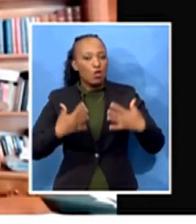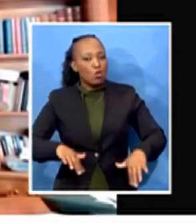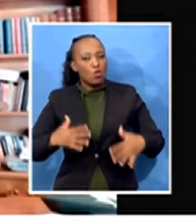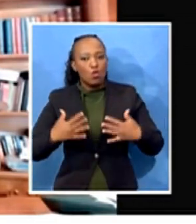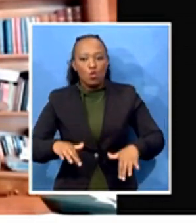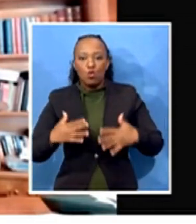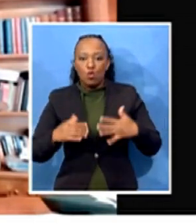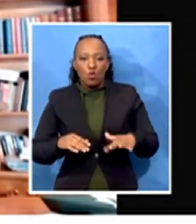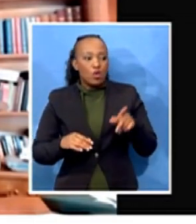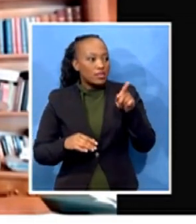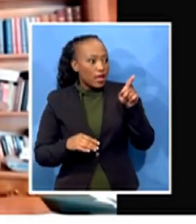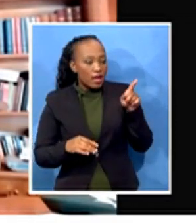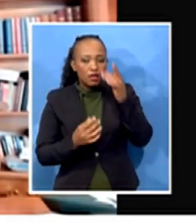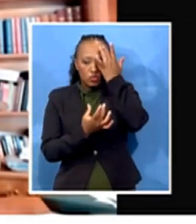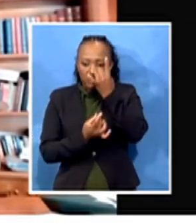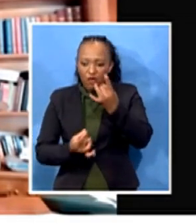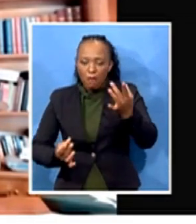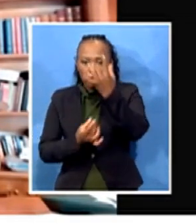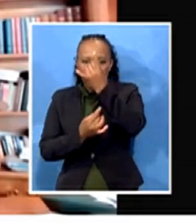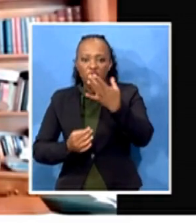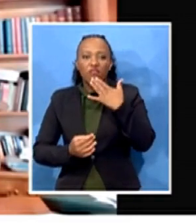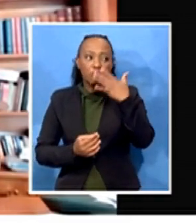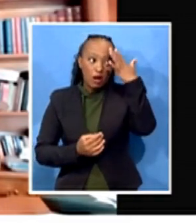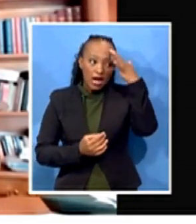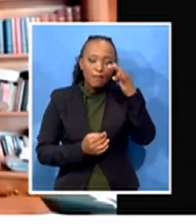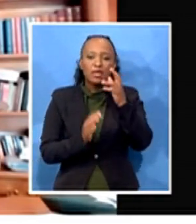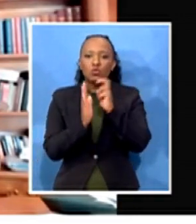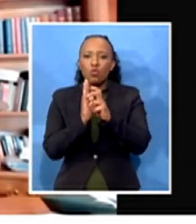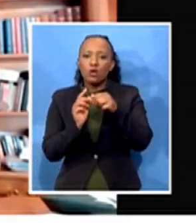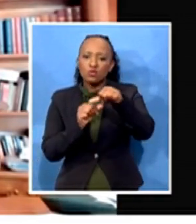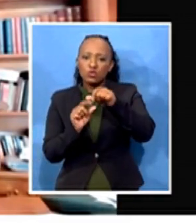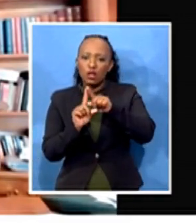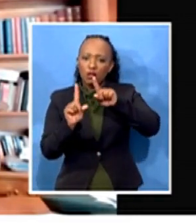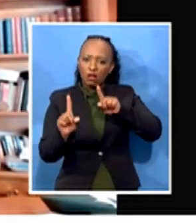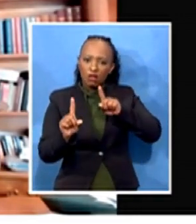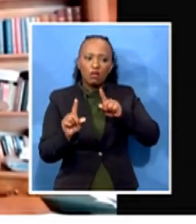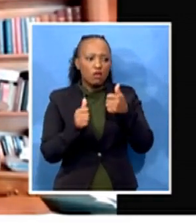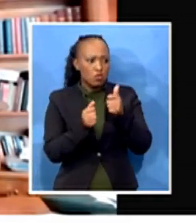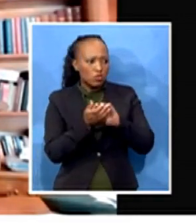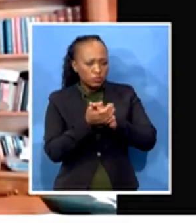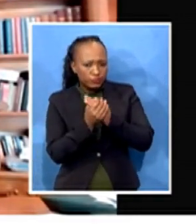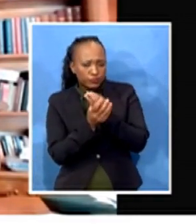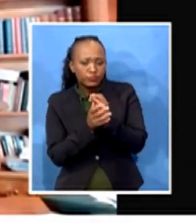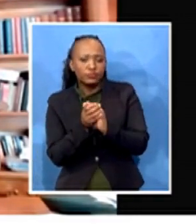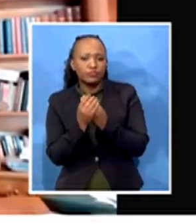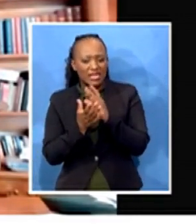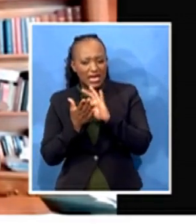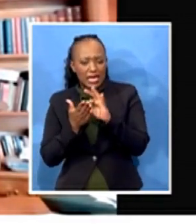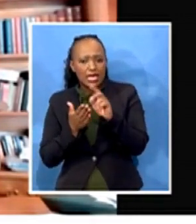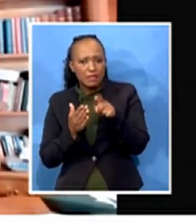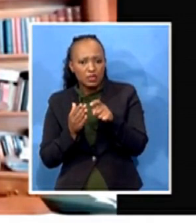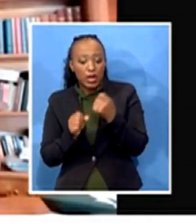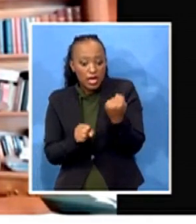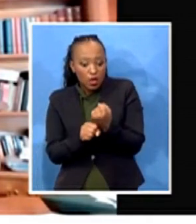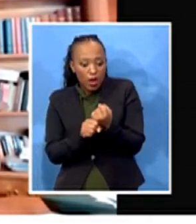around social distancing and good hygiene in its operations. And I know that